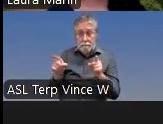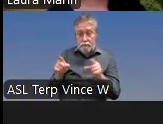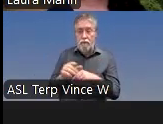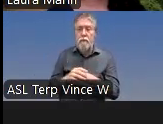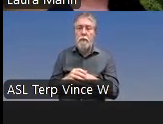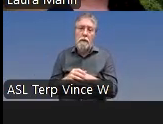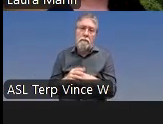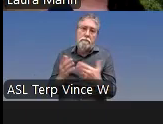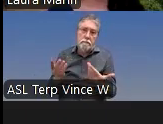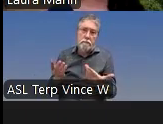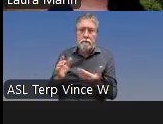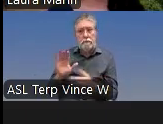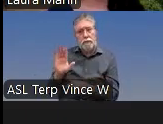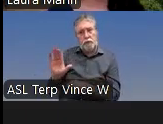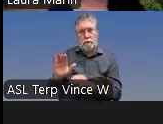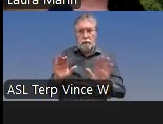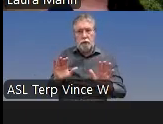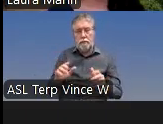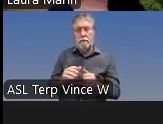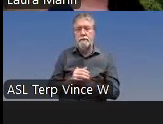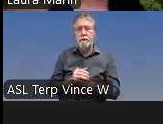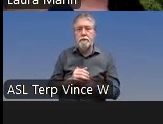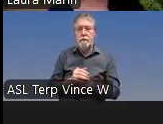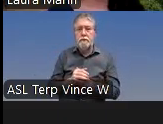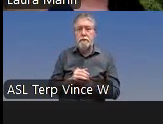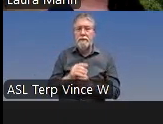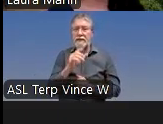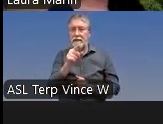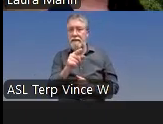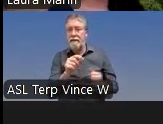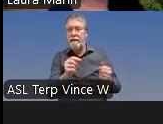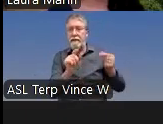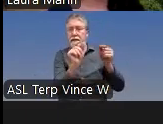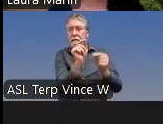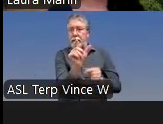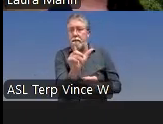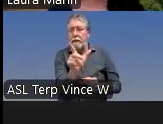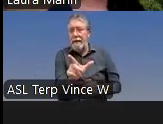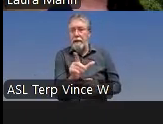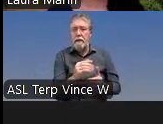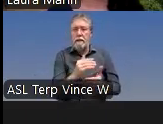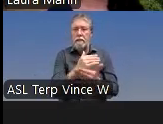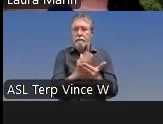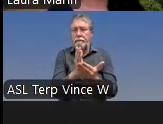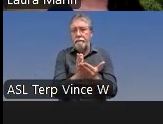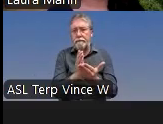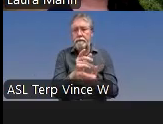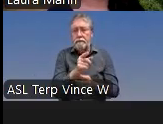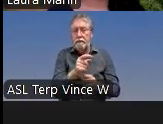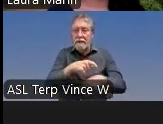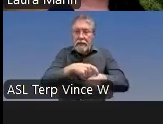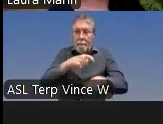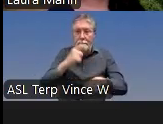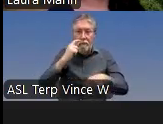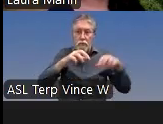characterized by. So these are bar charts and pie charts of the timing of